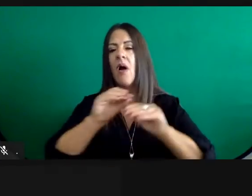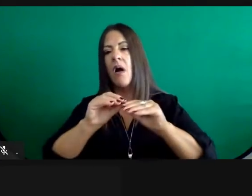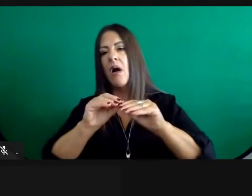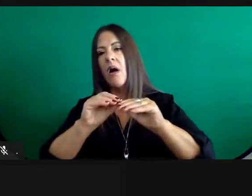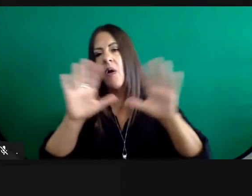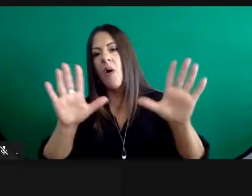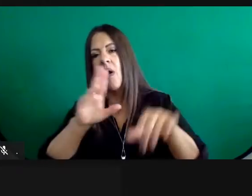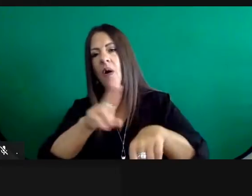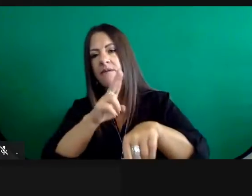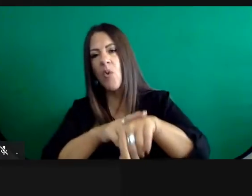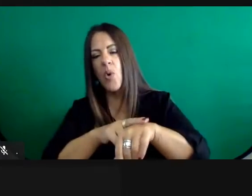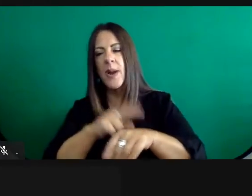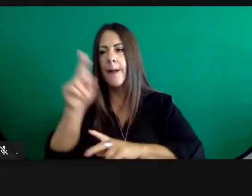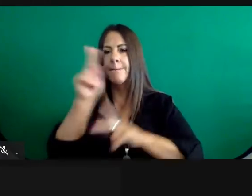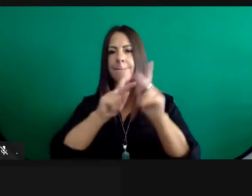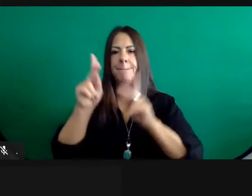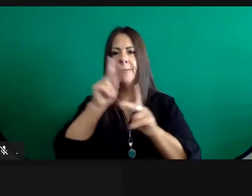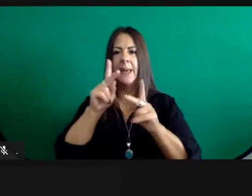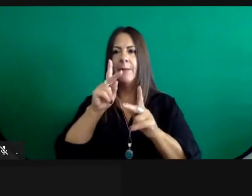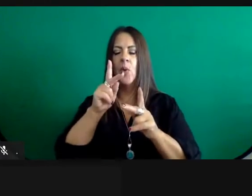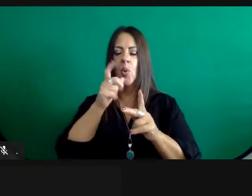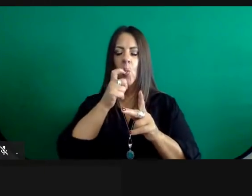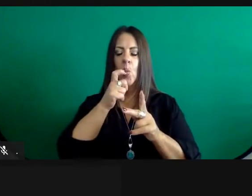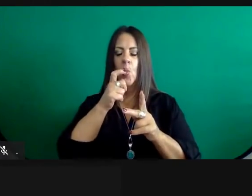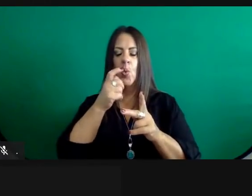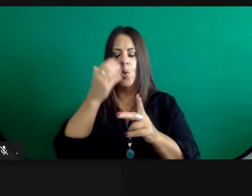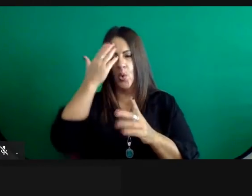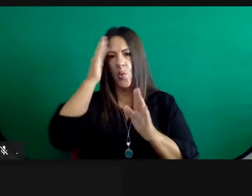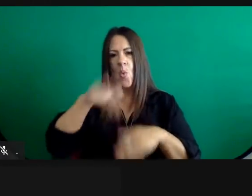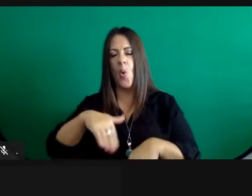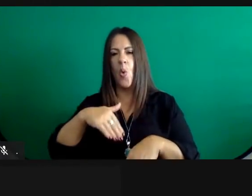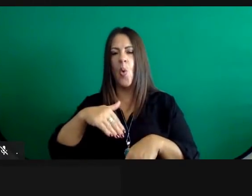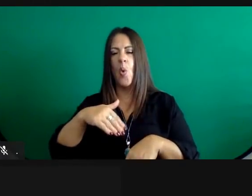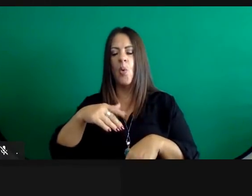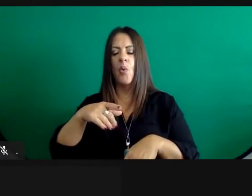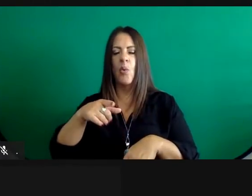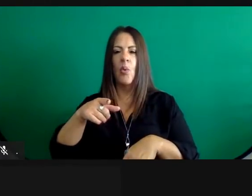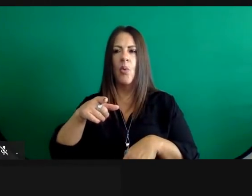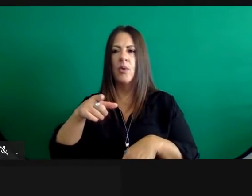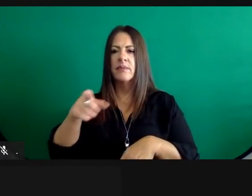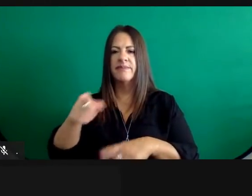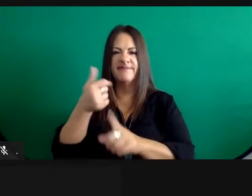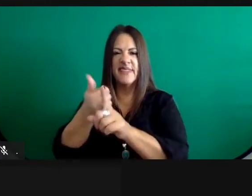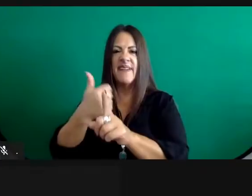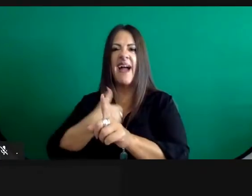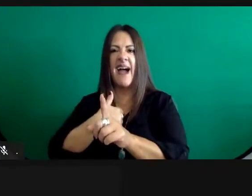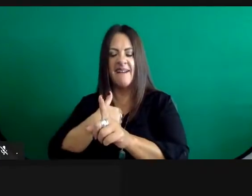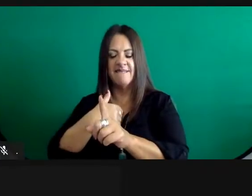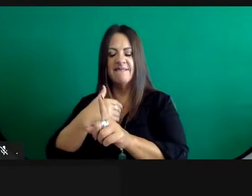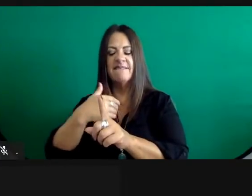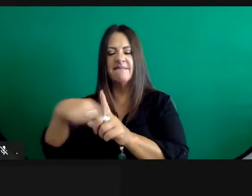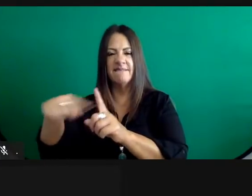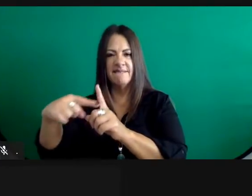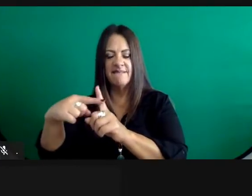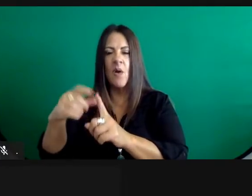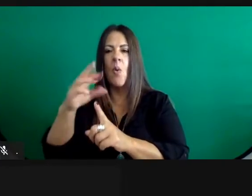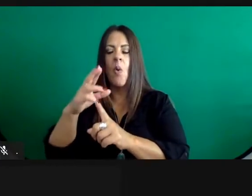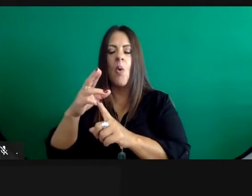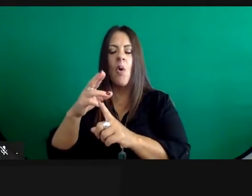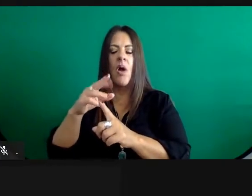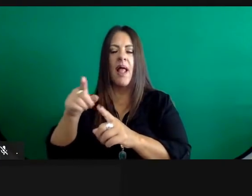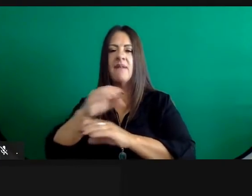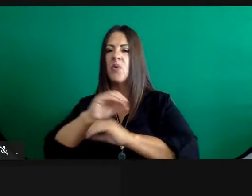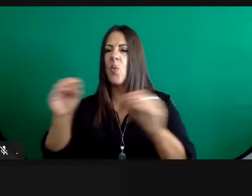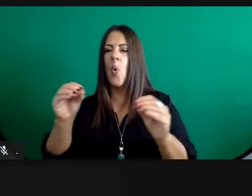cared for who know they have COVID, others who may be asymptomatic or being worked up for a